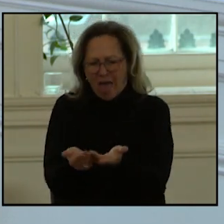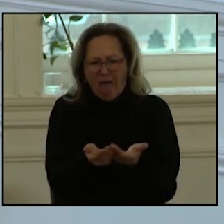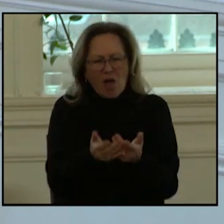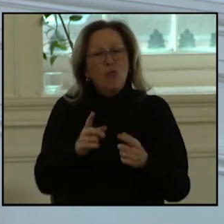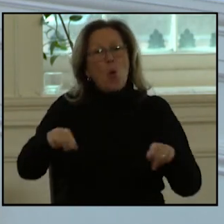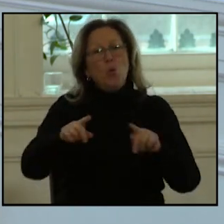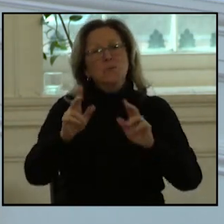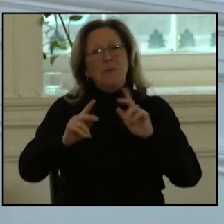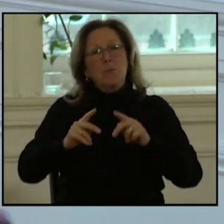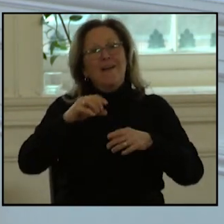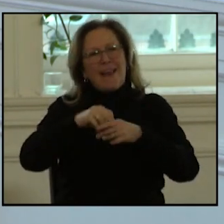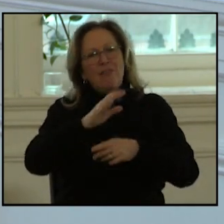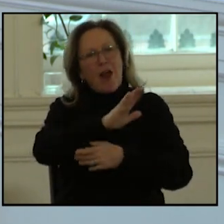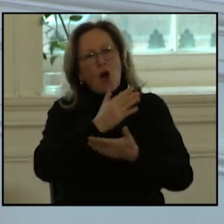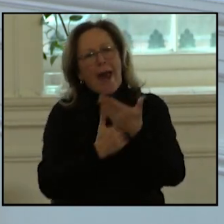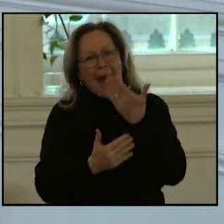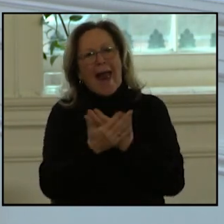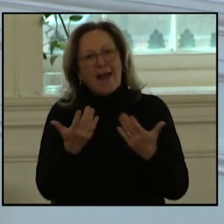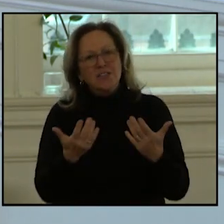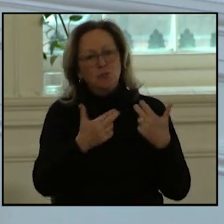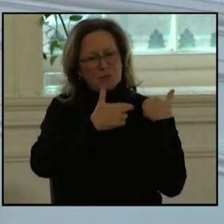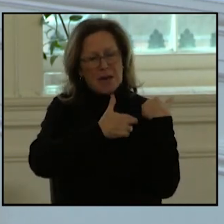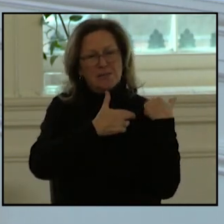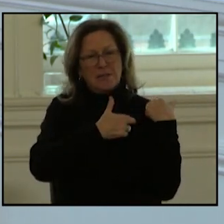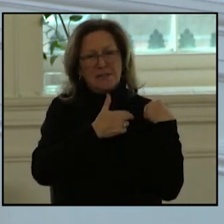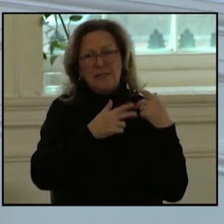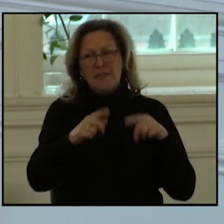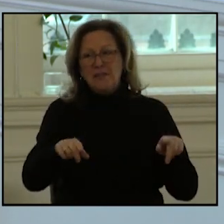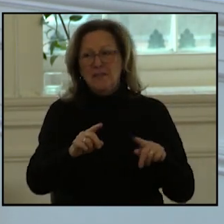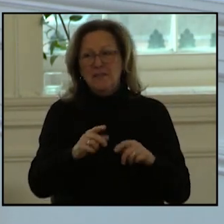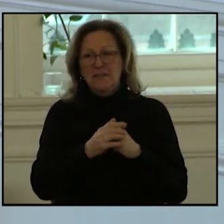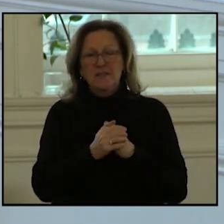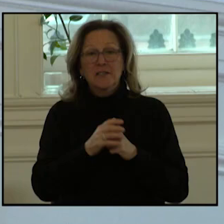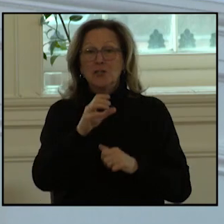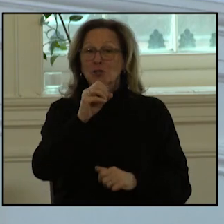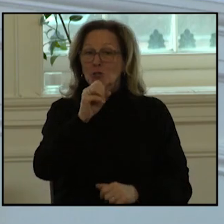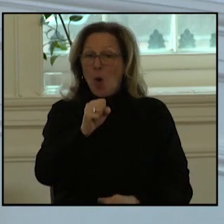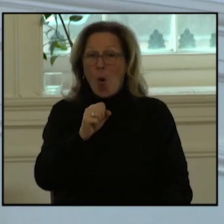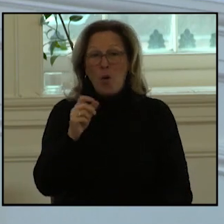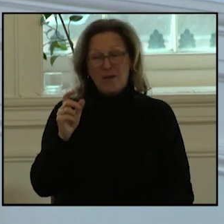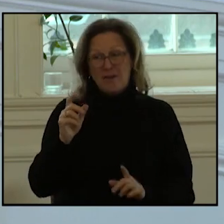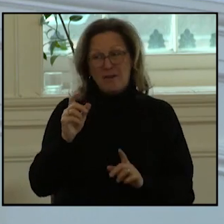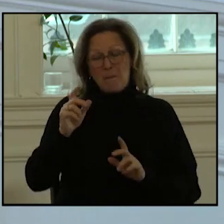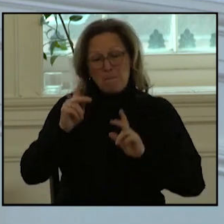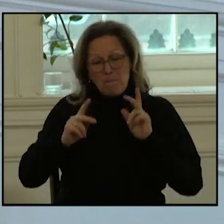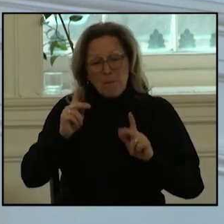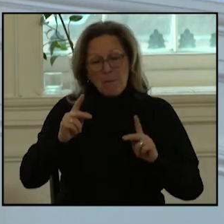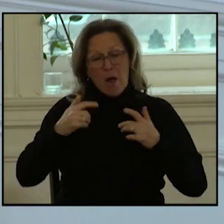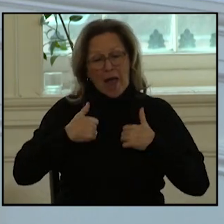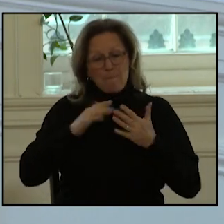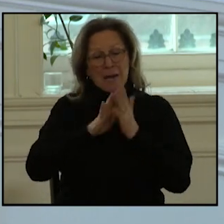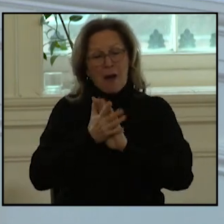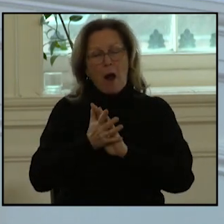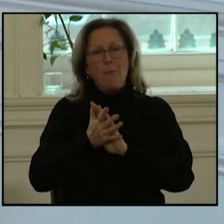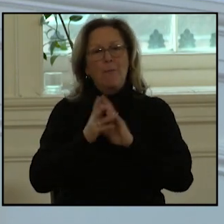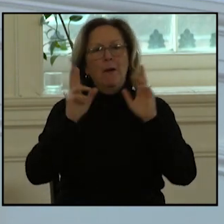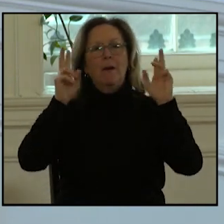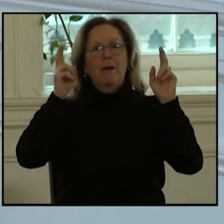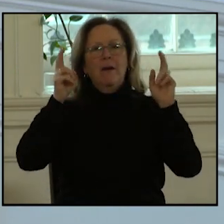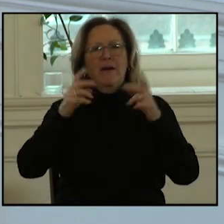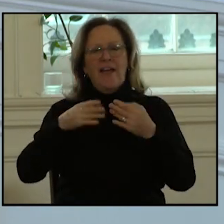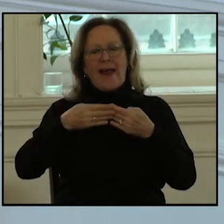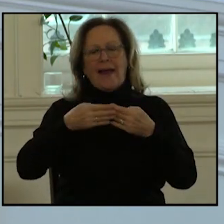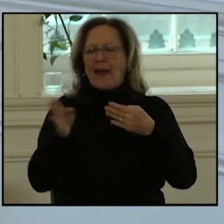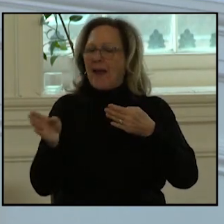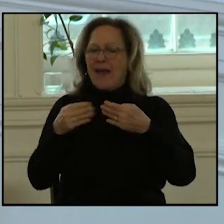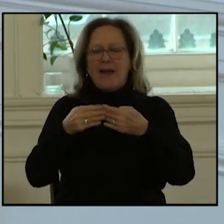are the types of things that all of us are striving to do as gatekeepers of our history. As much as we may not want to have that title,